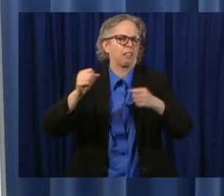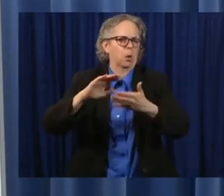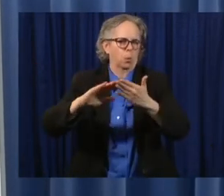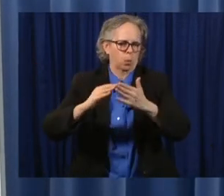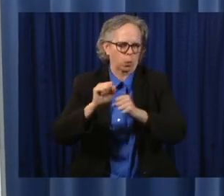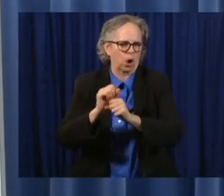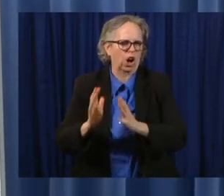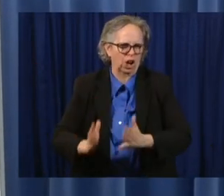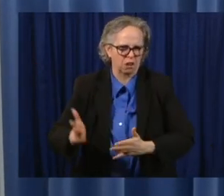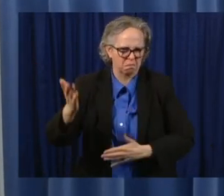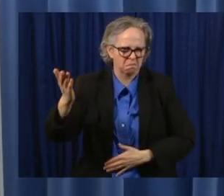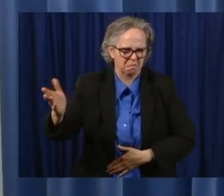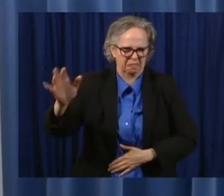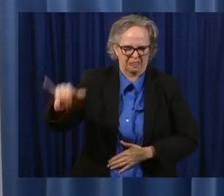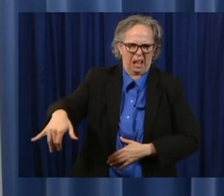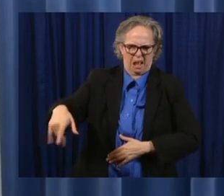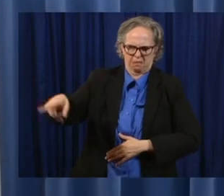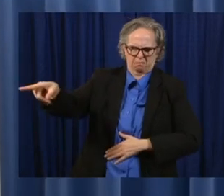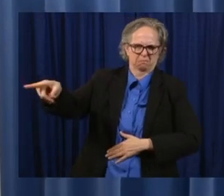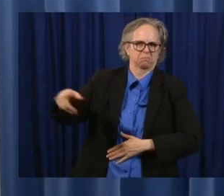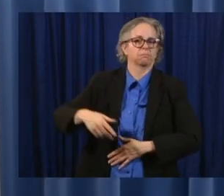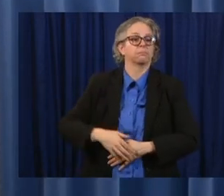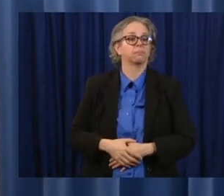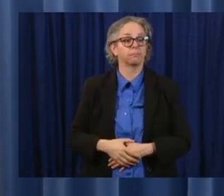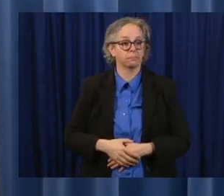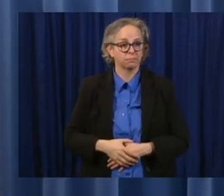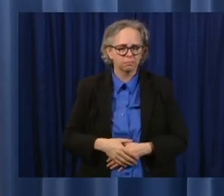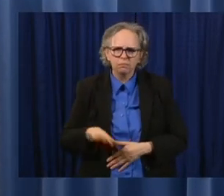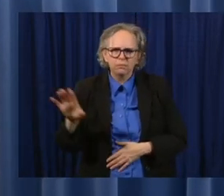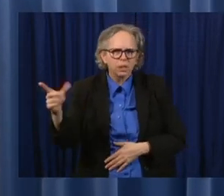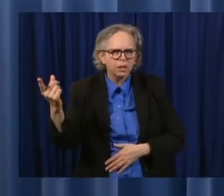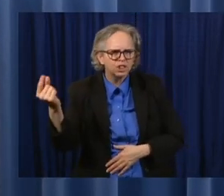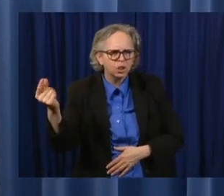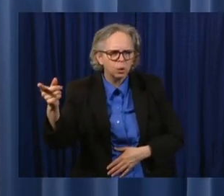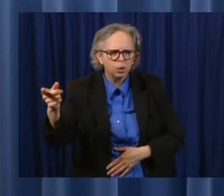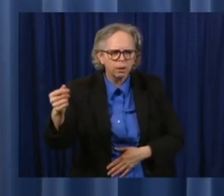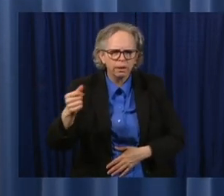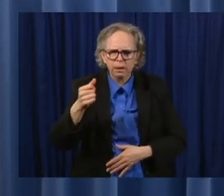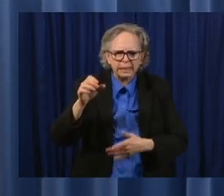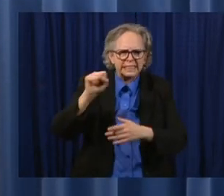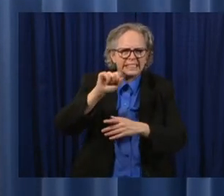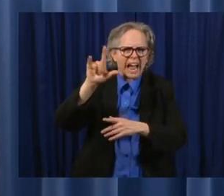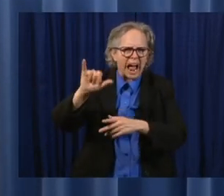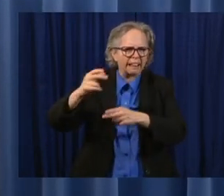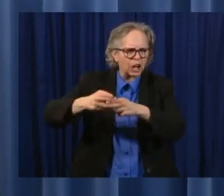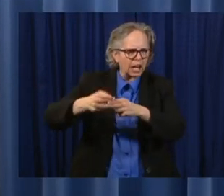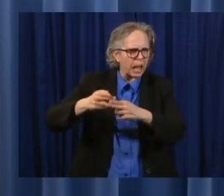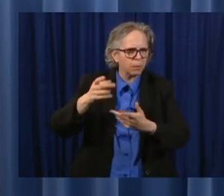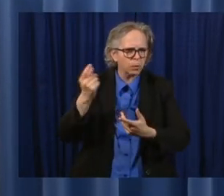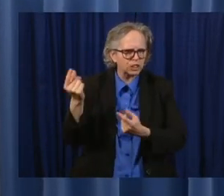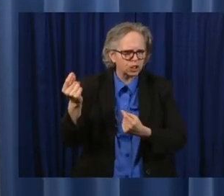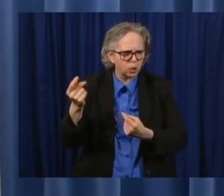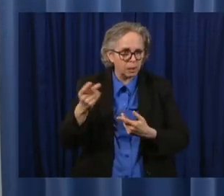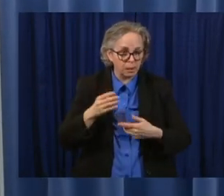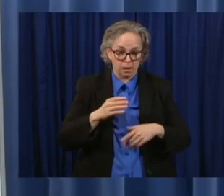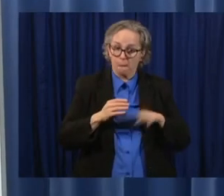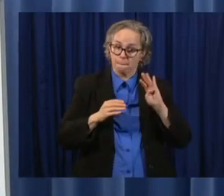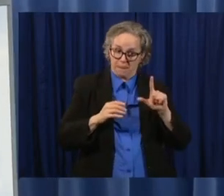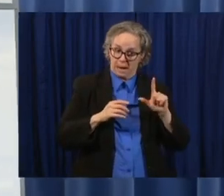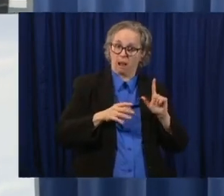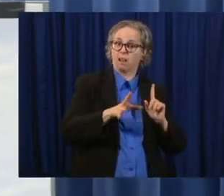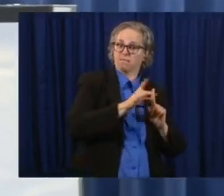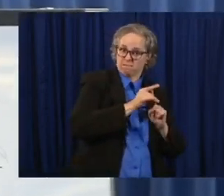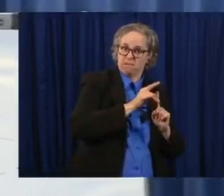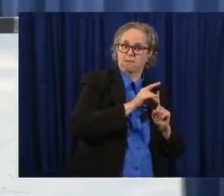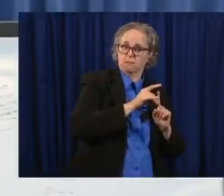And what does she do at that point after knowing that Bill is positive?